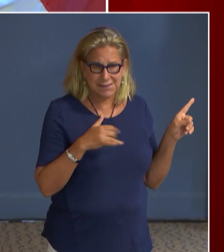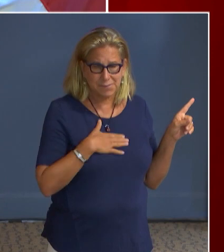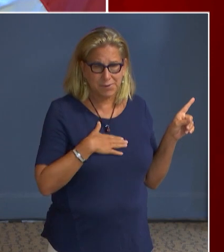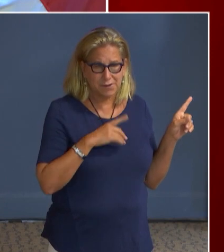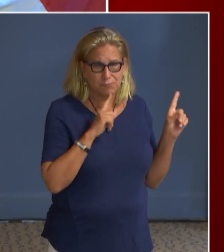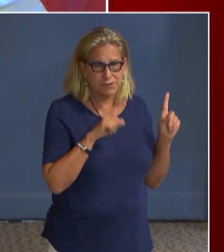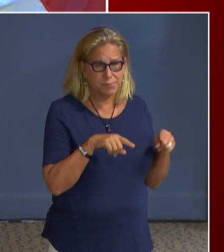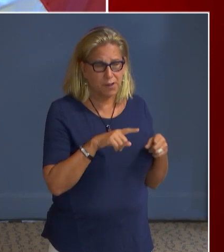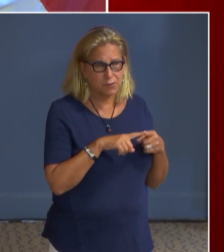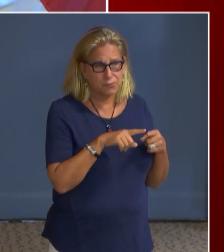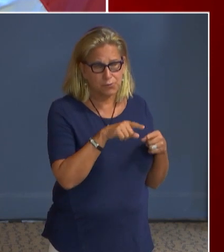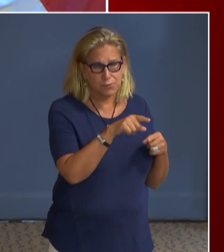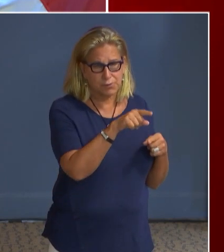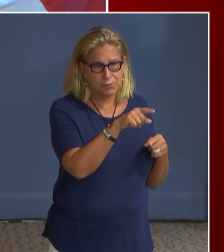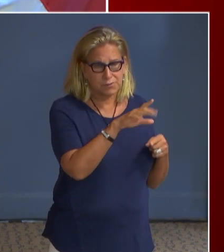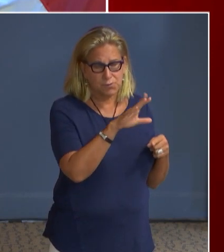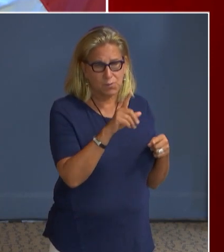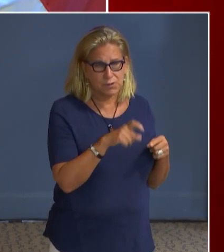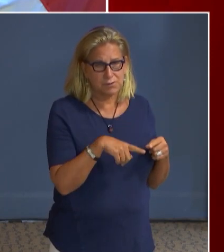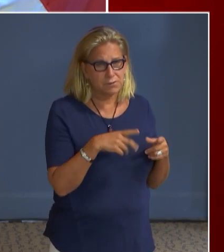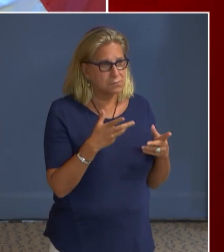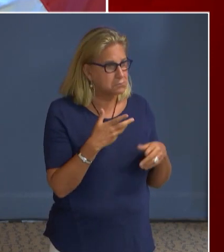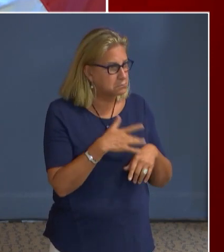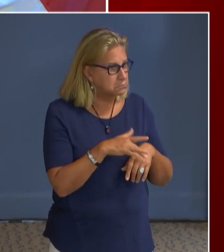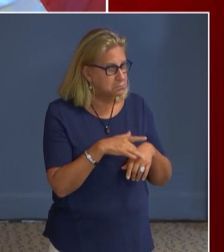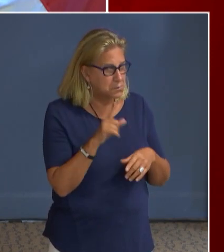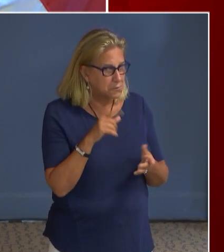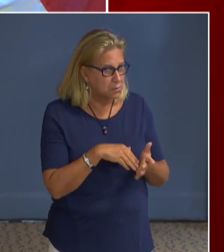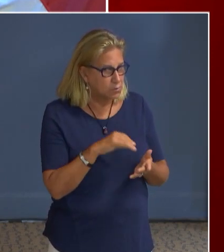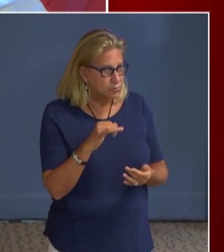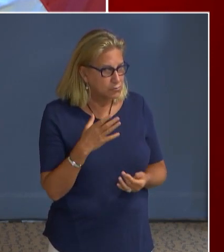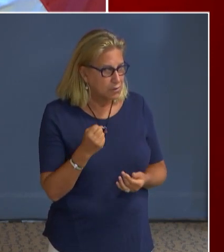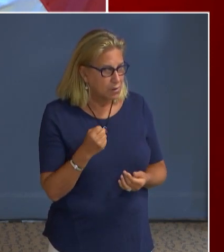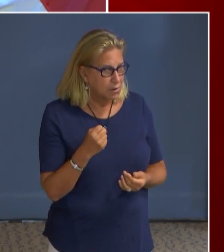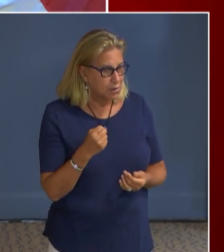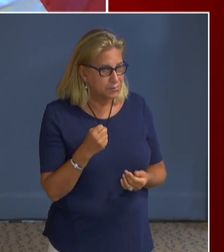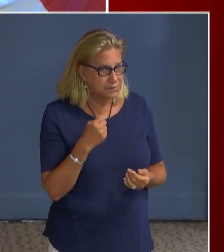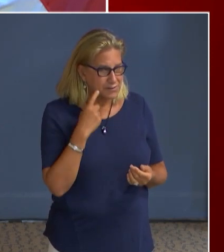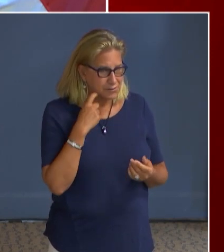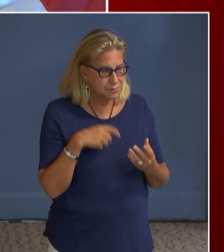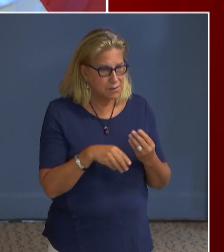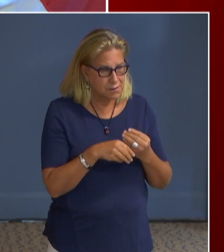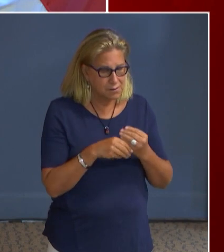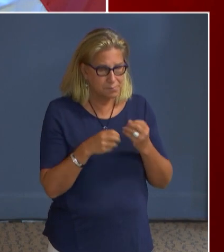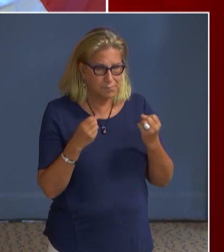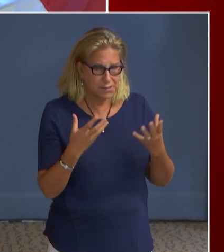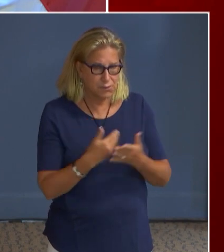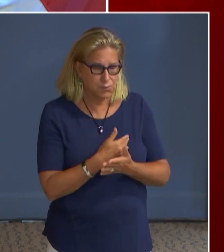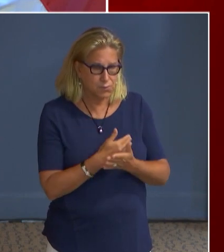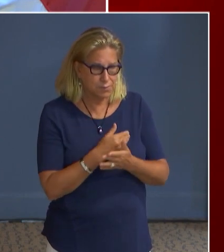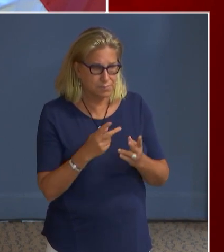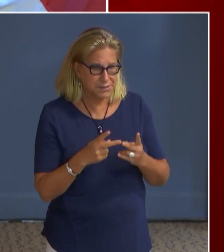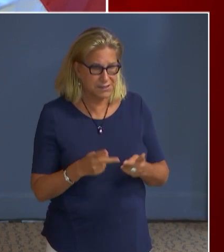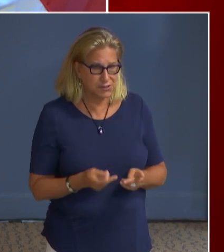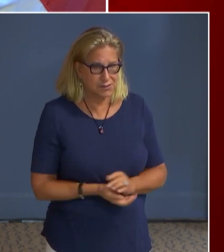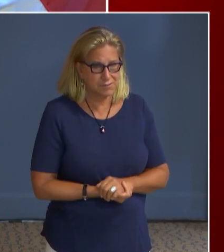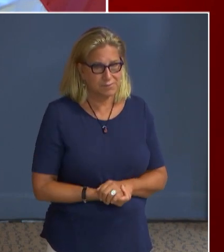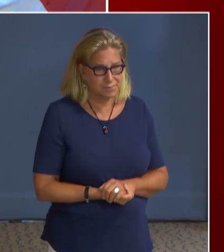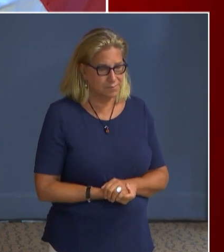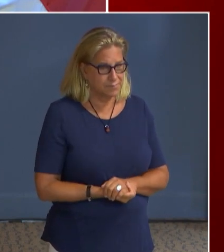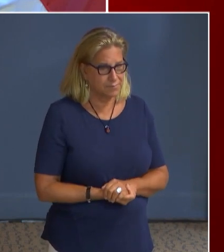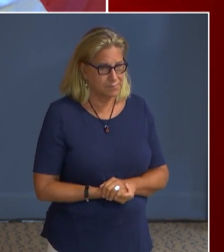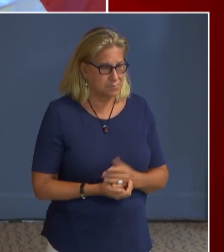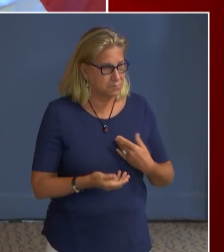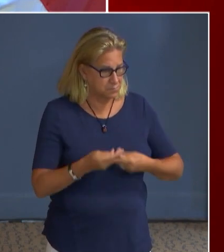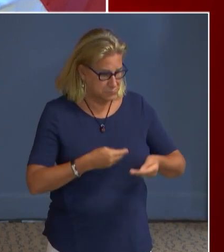this time, but you will remember that we added quite a few positions to the budget over